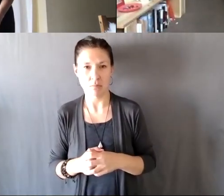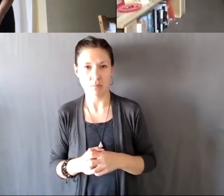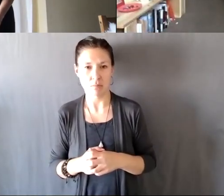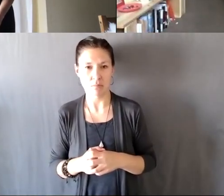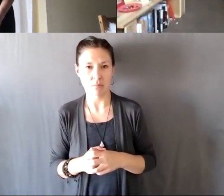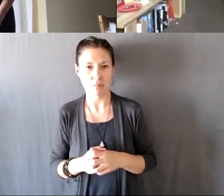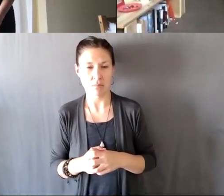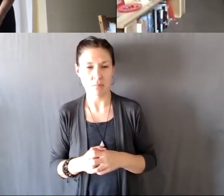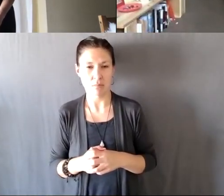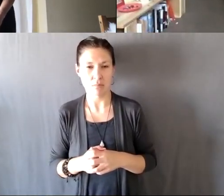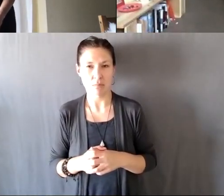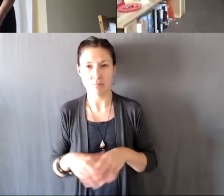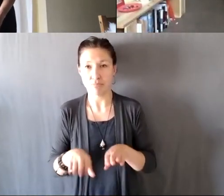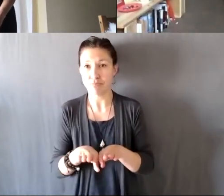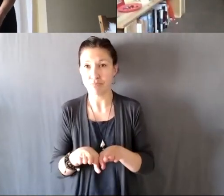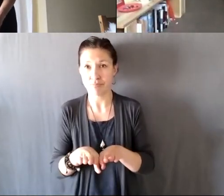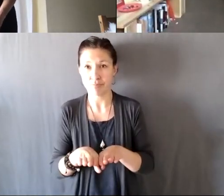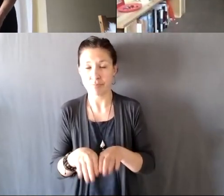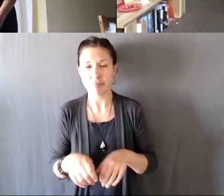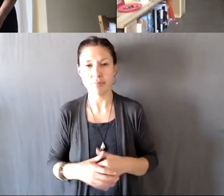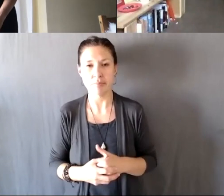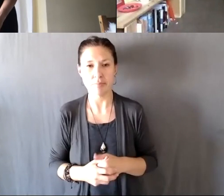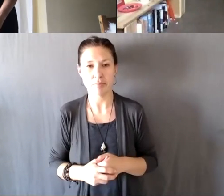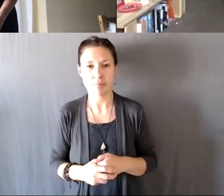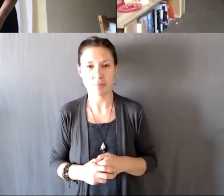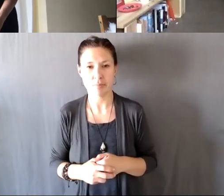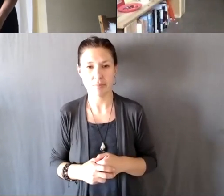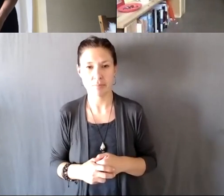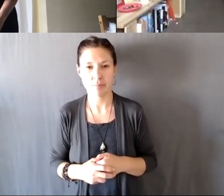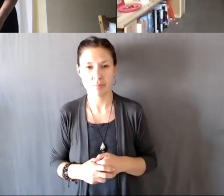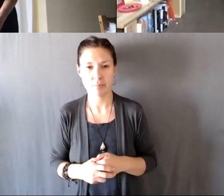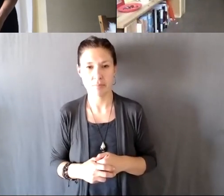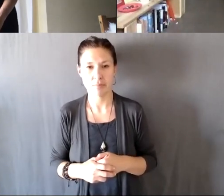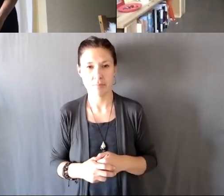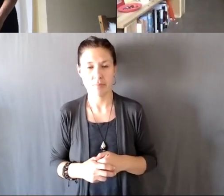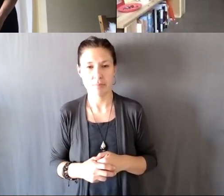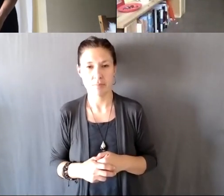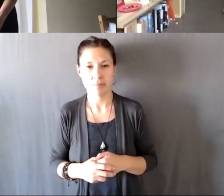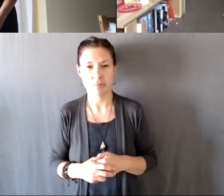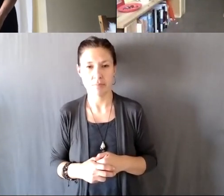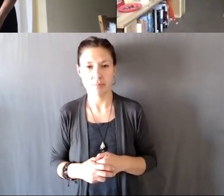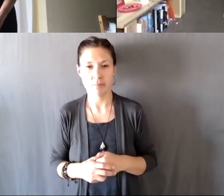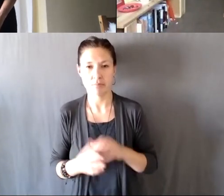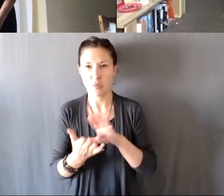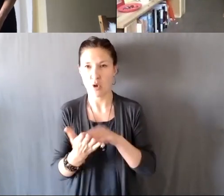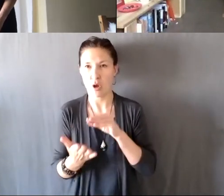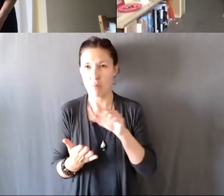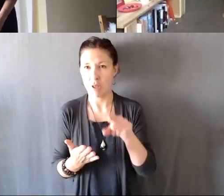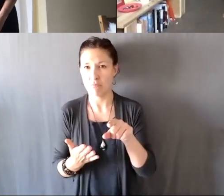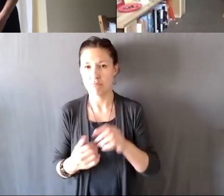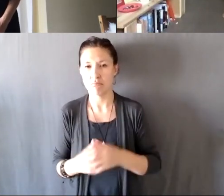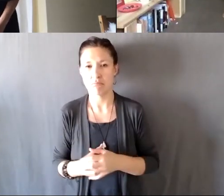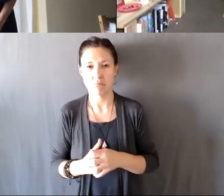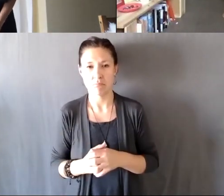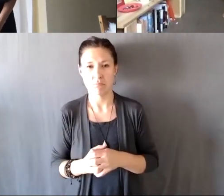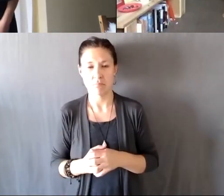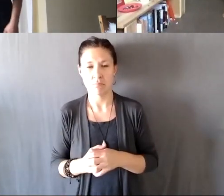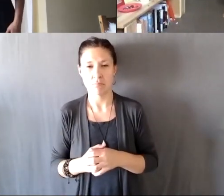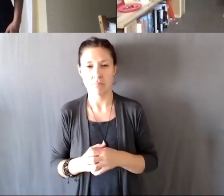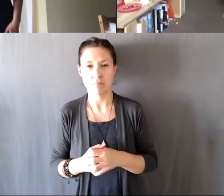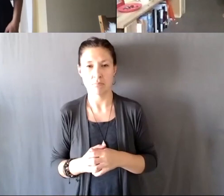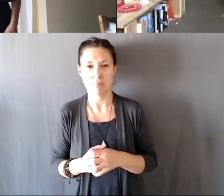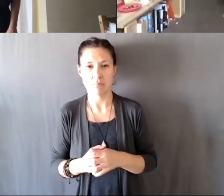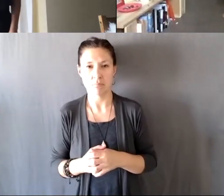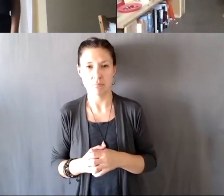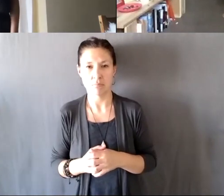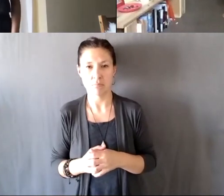Beginning with the feet together. 1, 2, 3, 4.